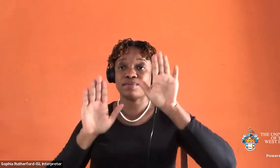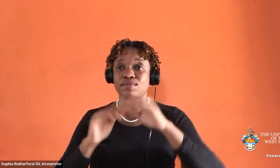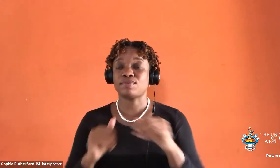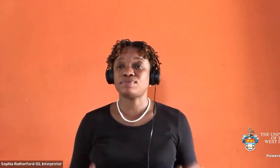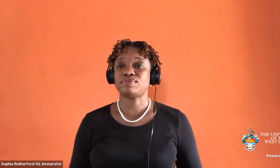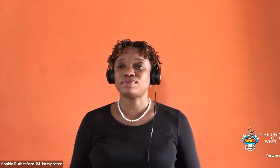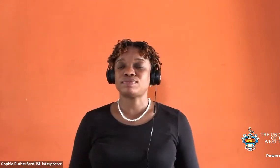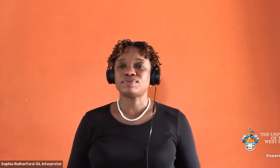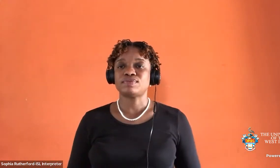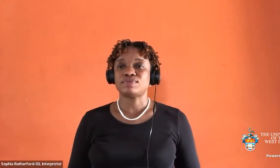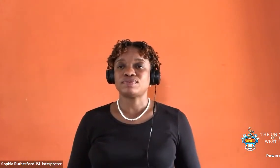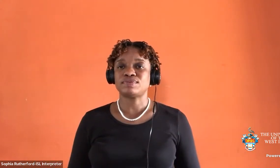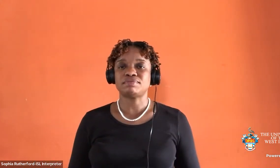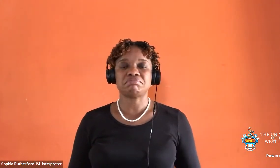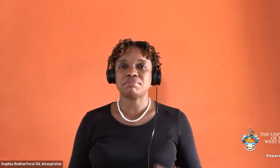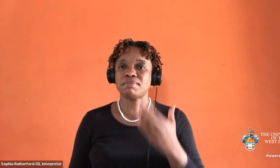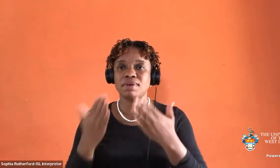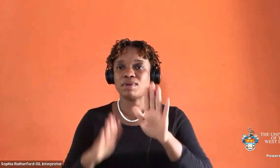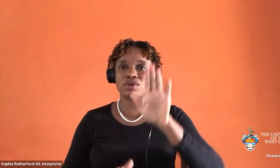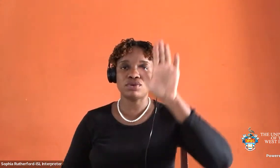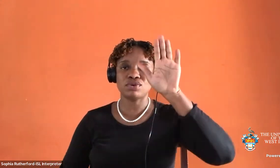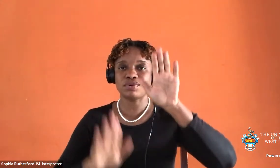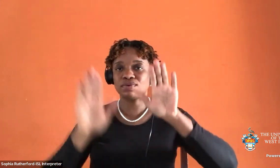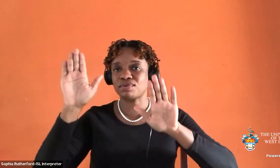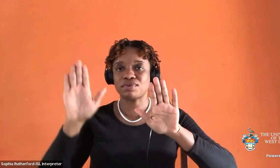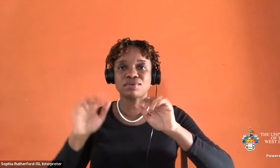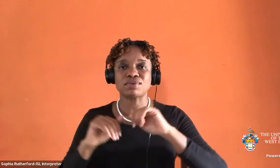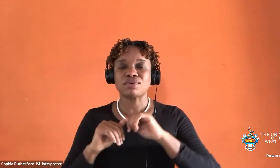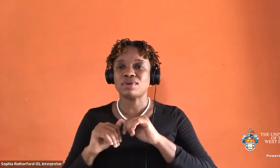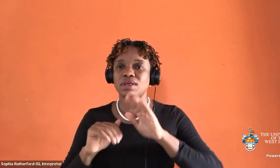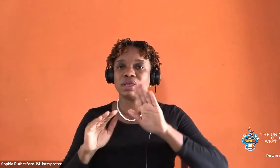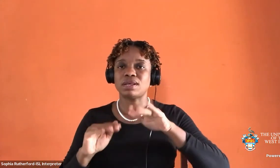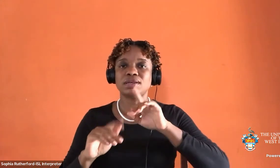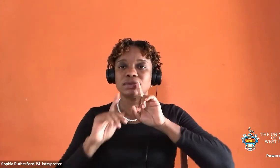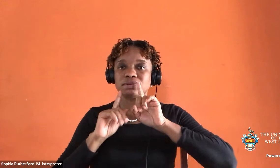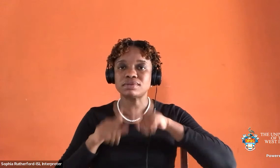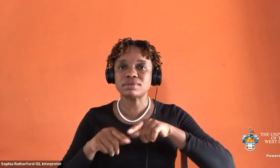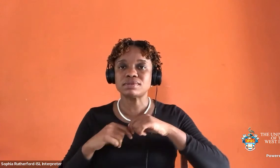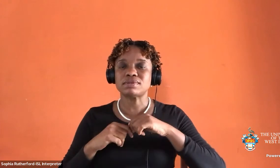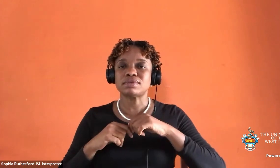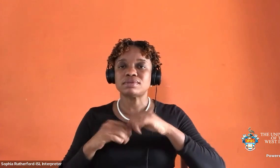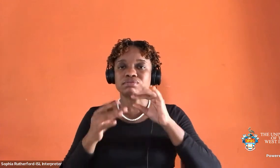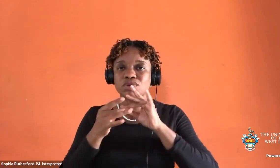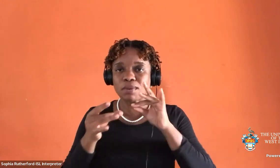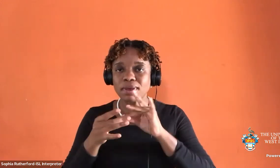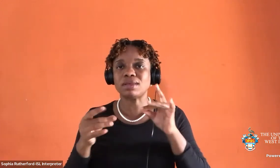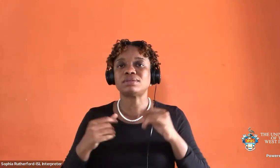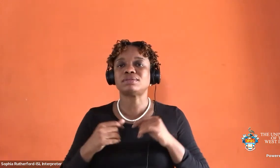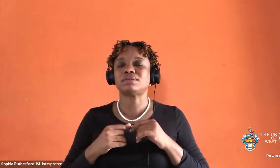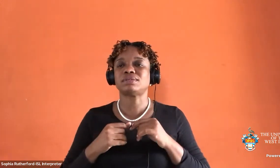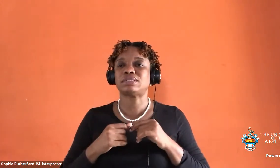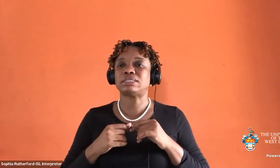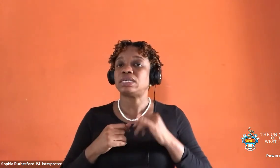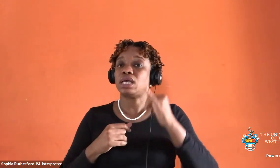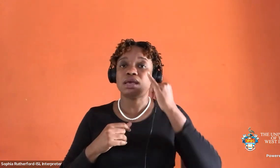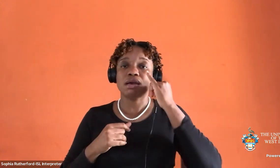are raised that haven't spoken, that need to say something? If